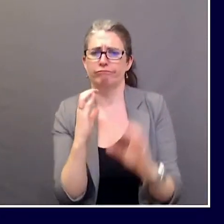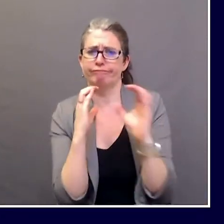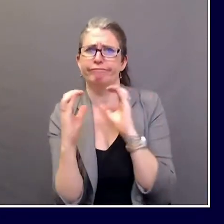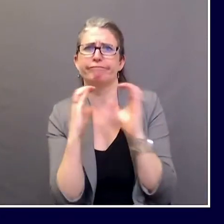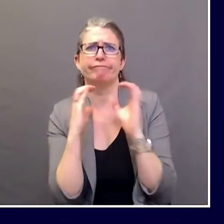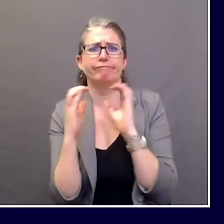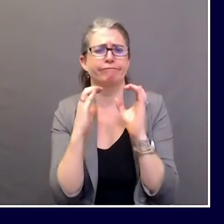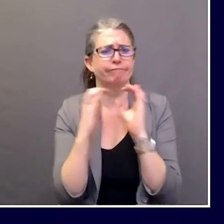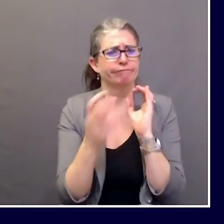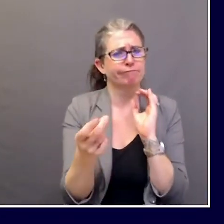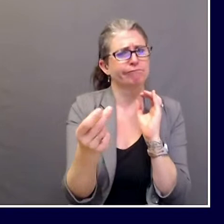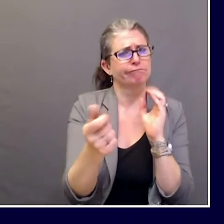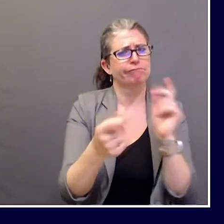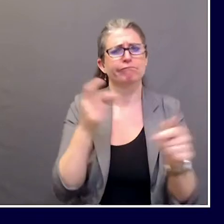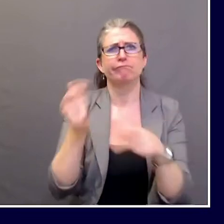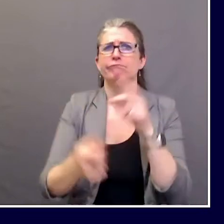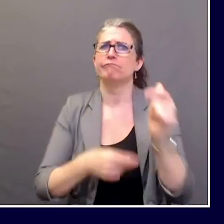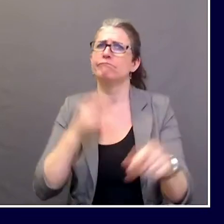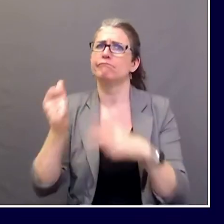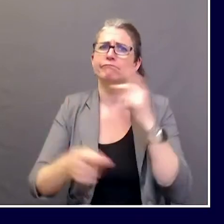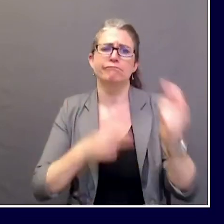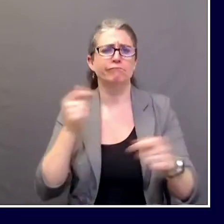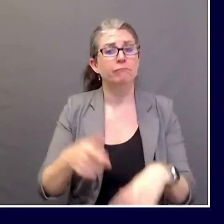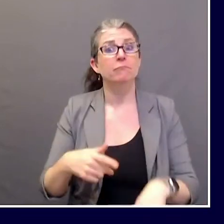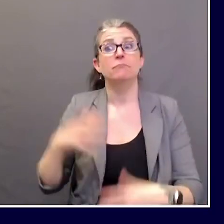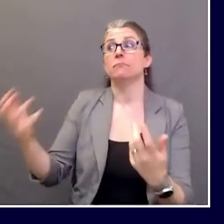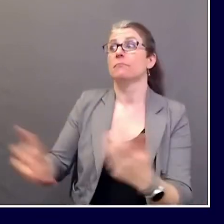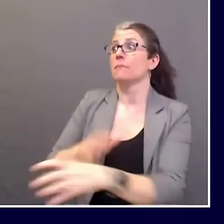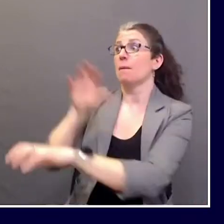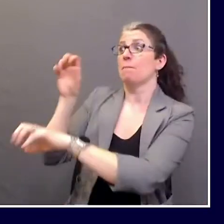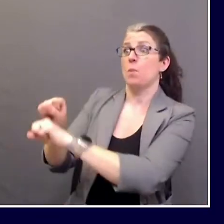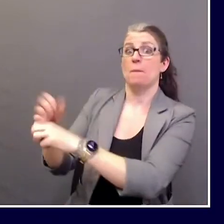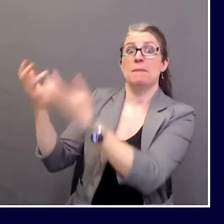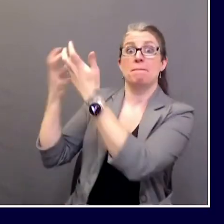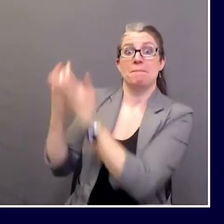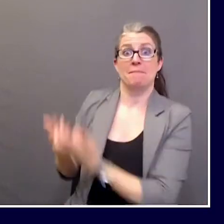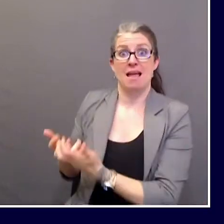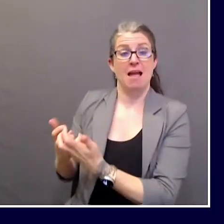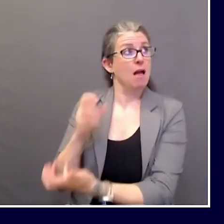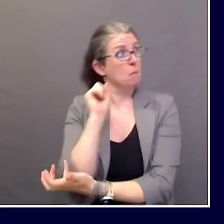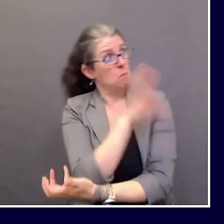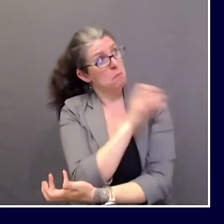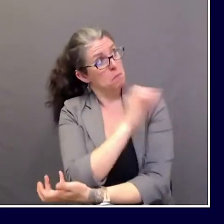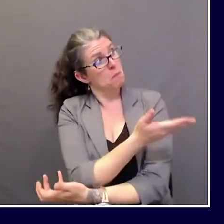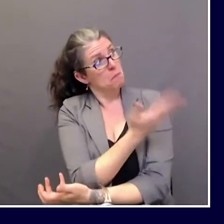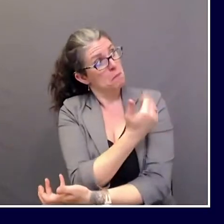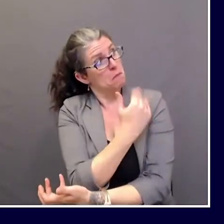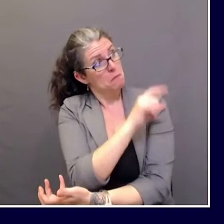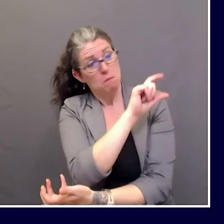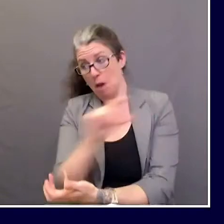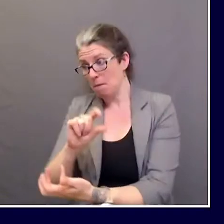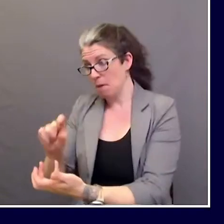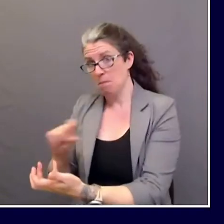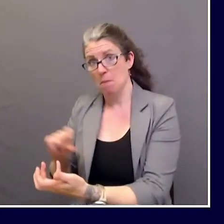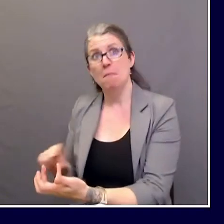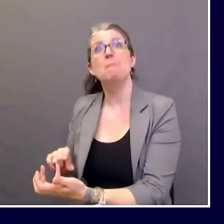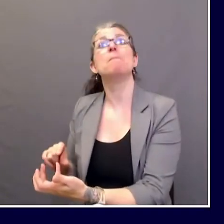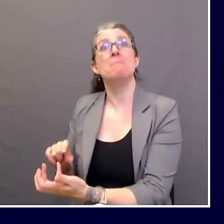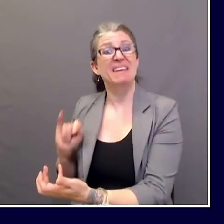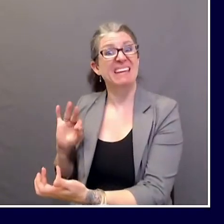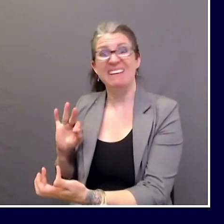we are going to do our best to find those extra doses and move them to sites that can use them, as we have done since the start.